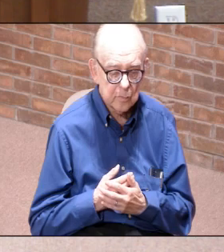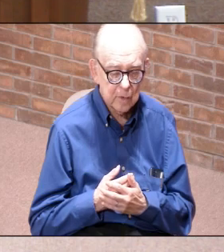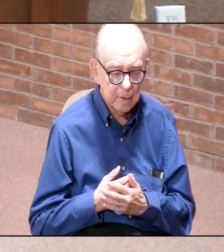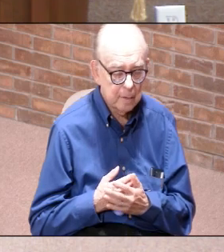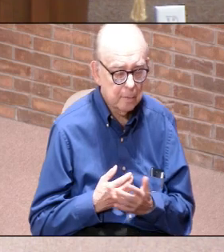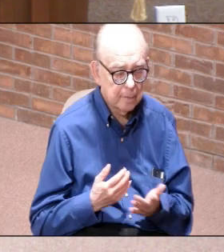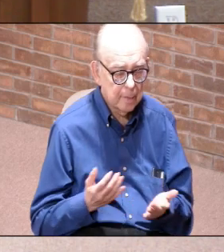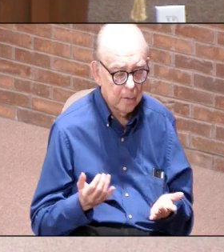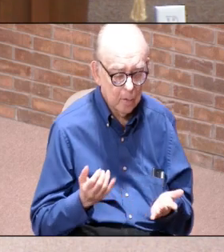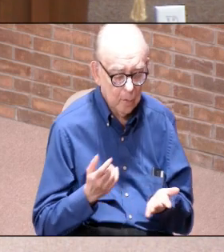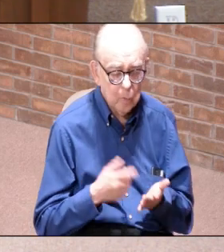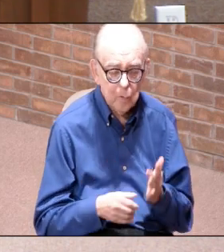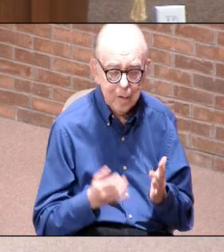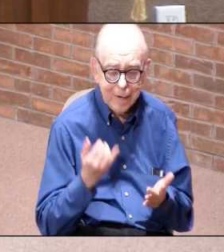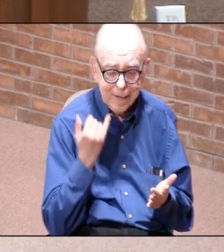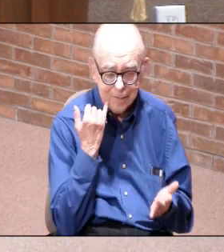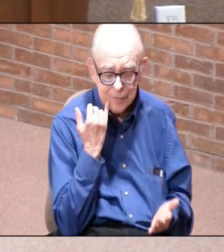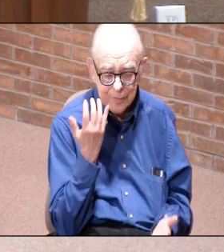What if